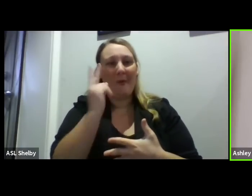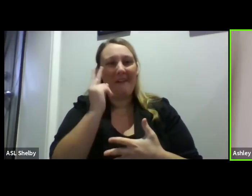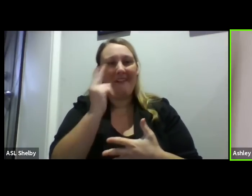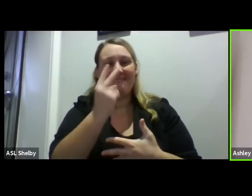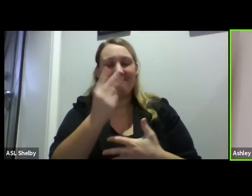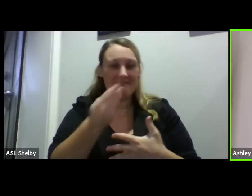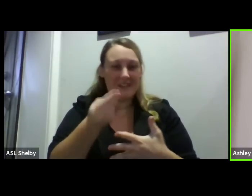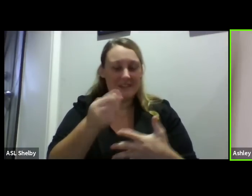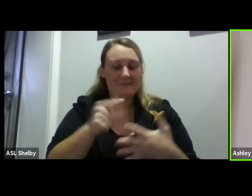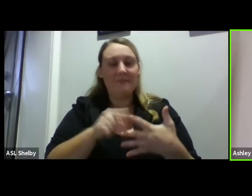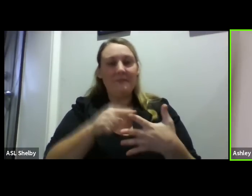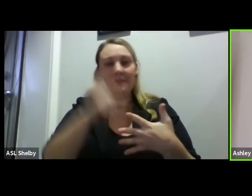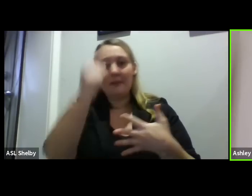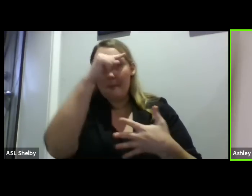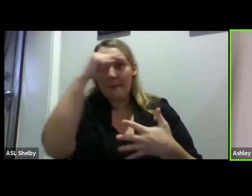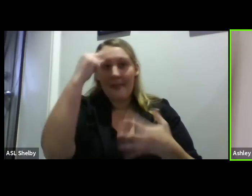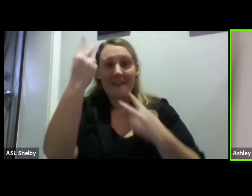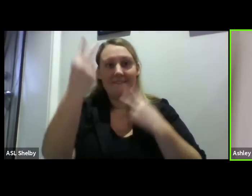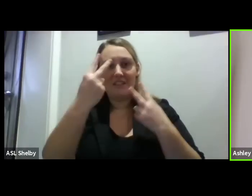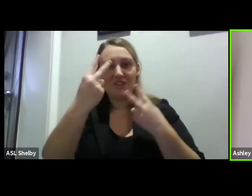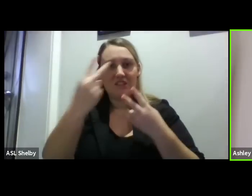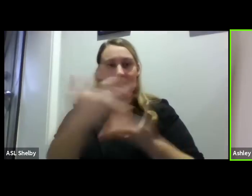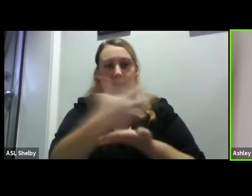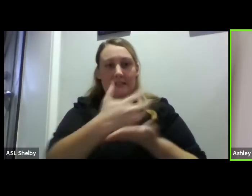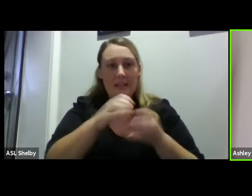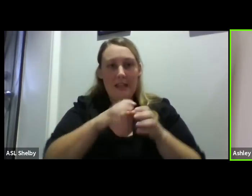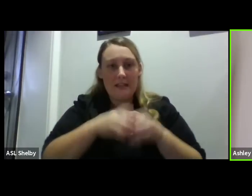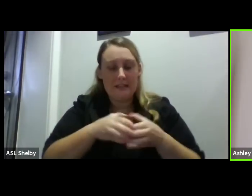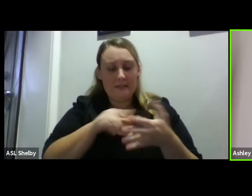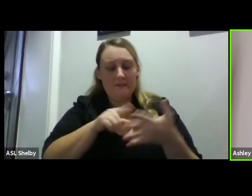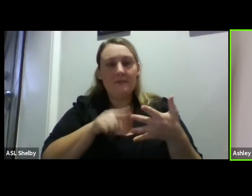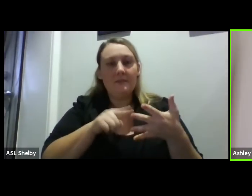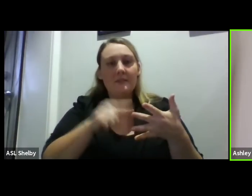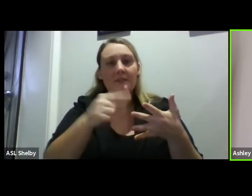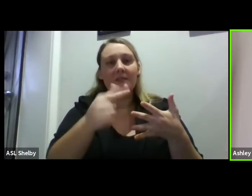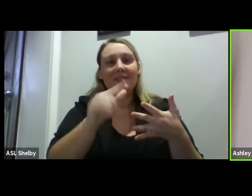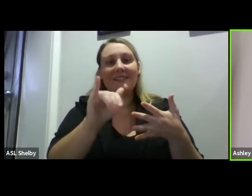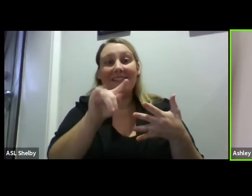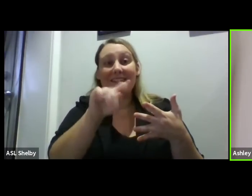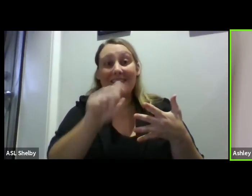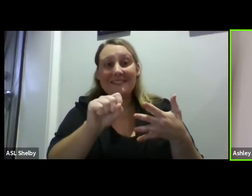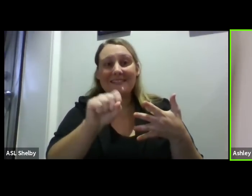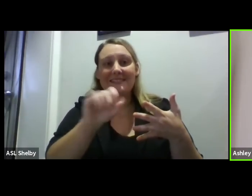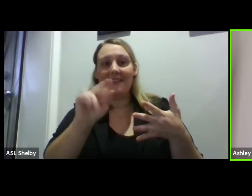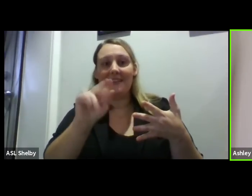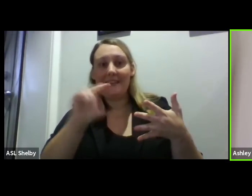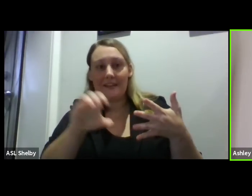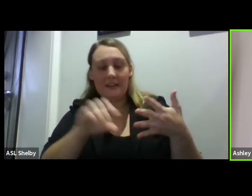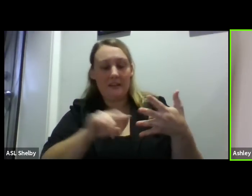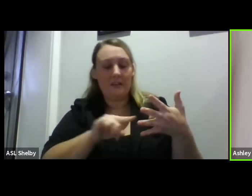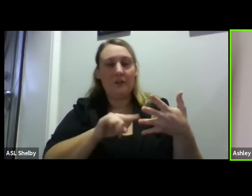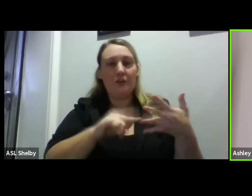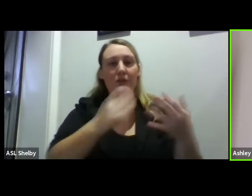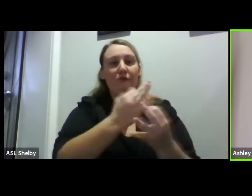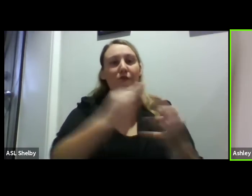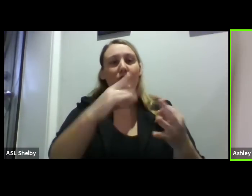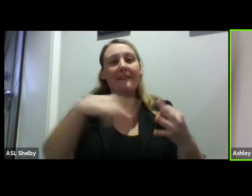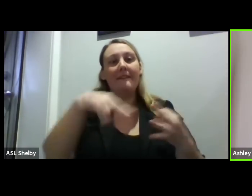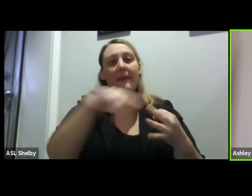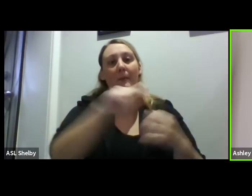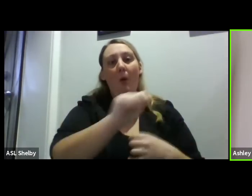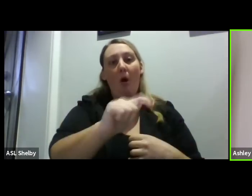Collective, Glitz Inc., Free Them All for Public Health, the Emergency Release